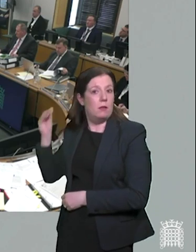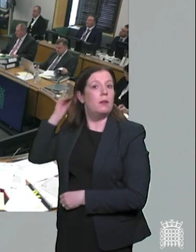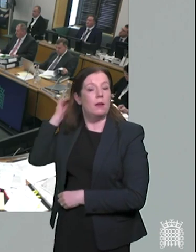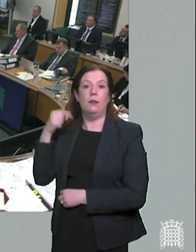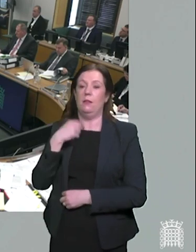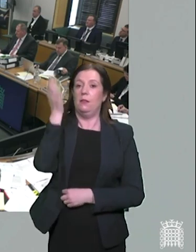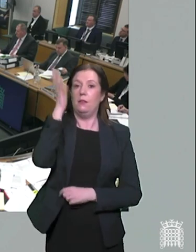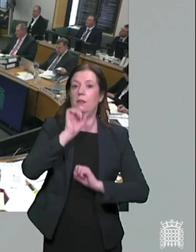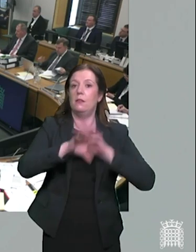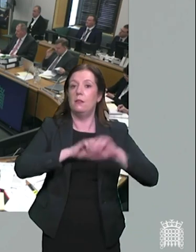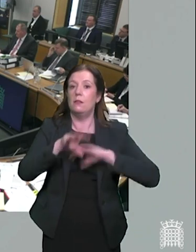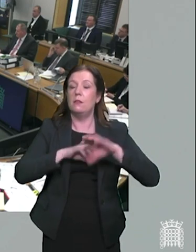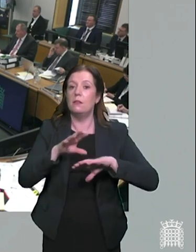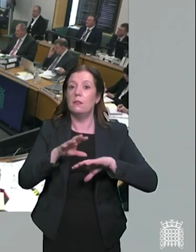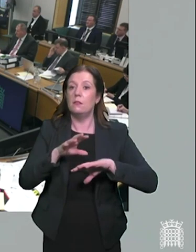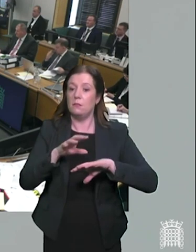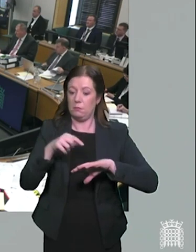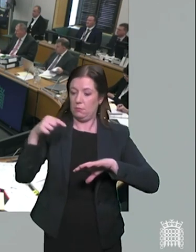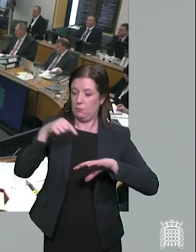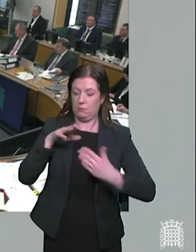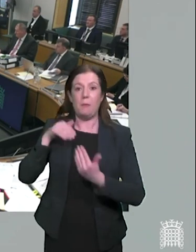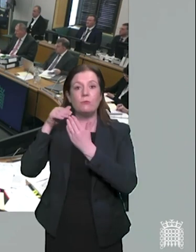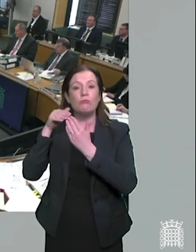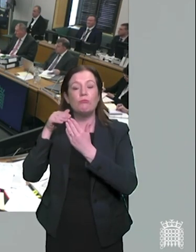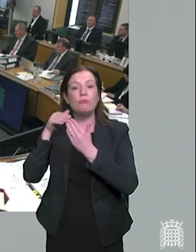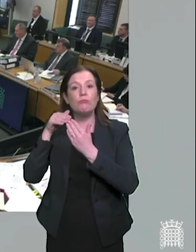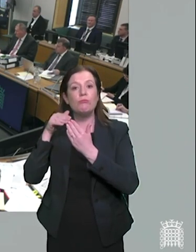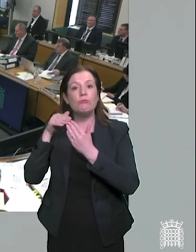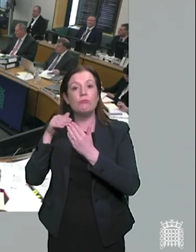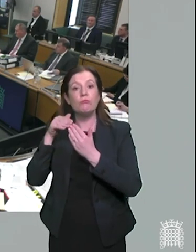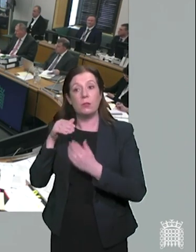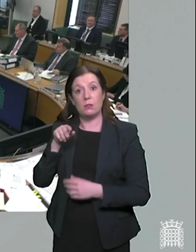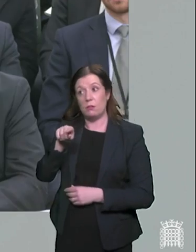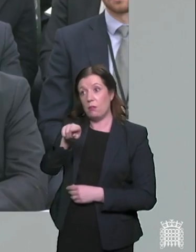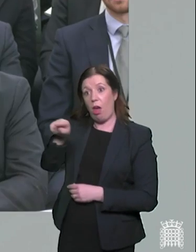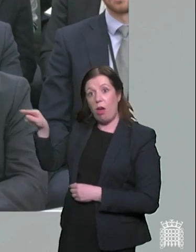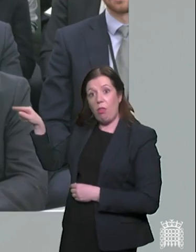this was my honest belief is supported by the fact that so many other